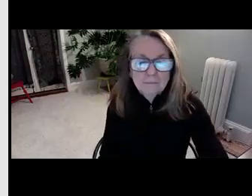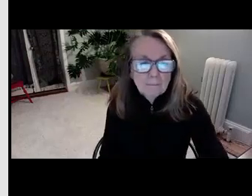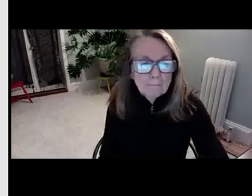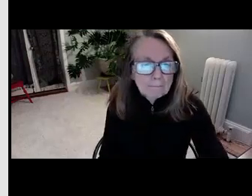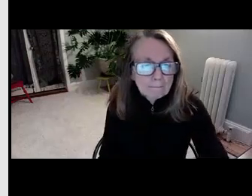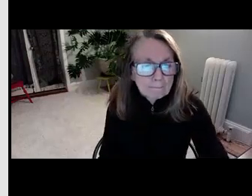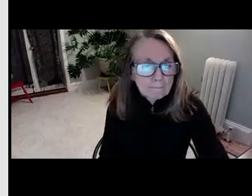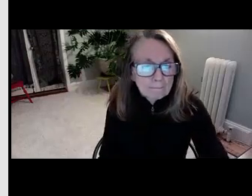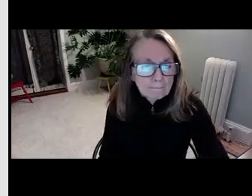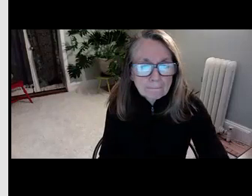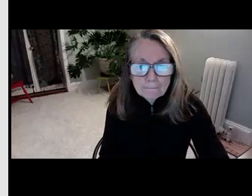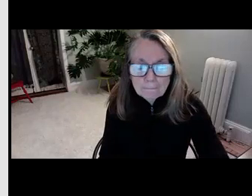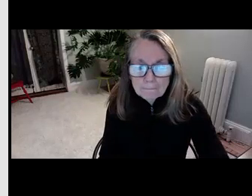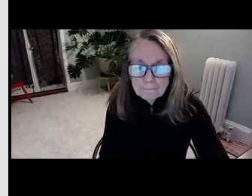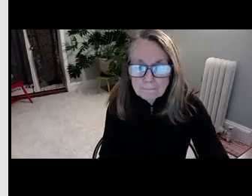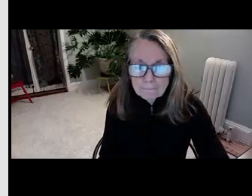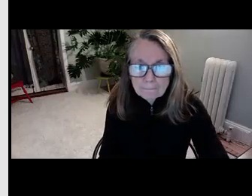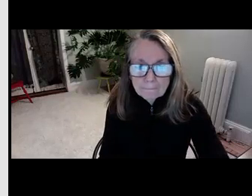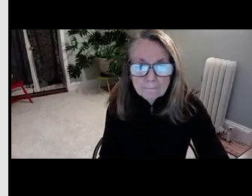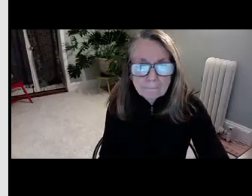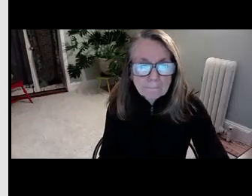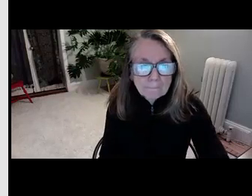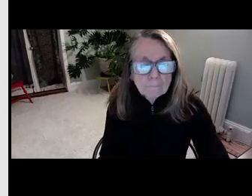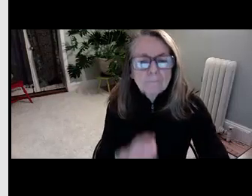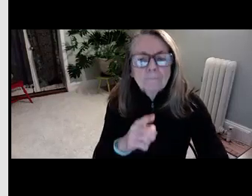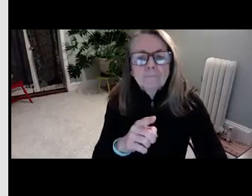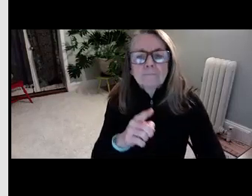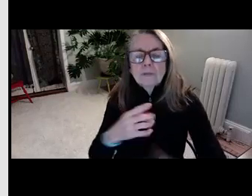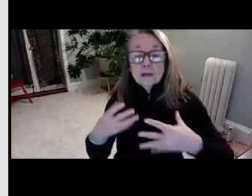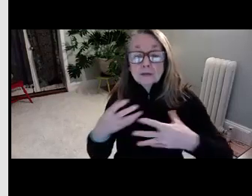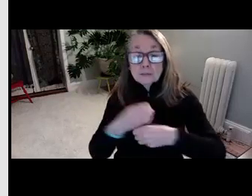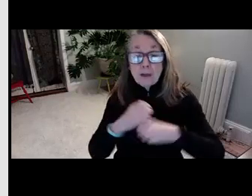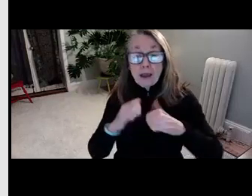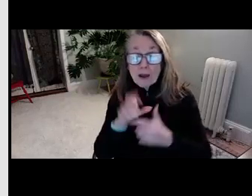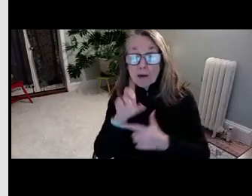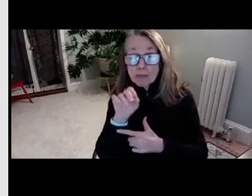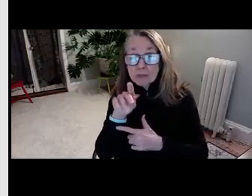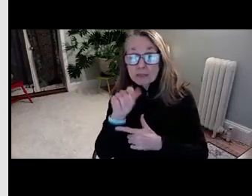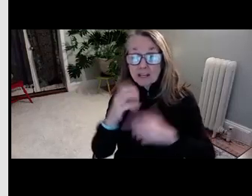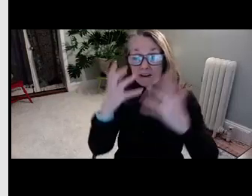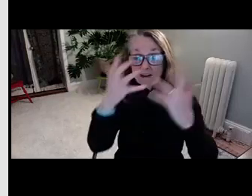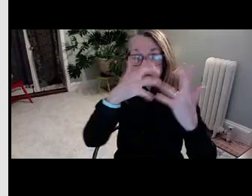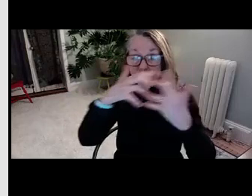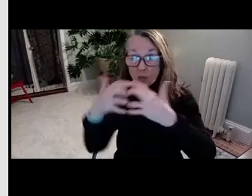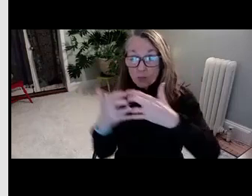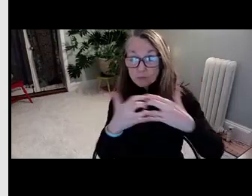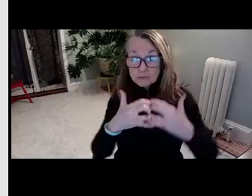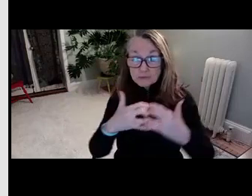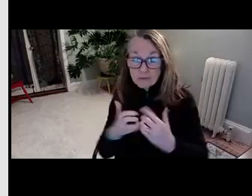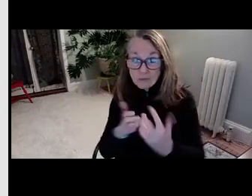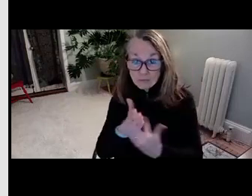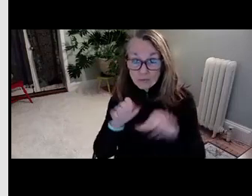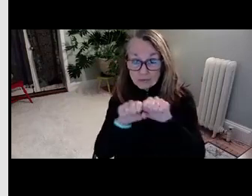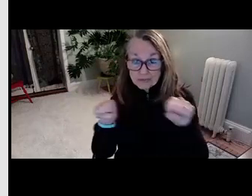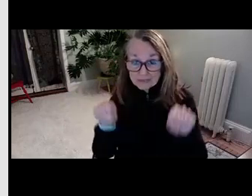And this is an overview of how our data flows throughout the system.